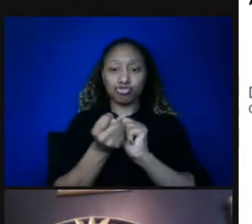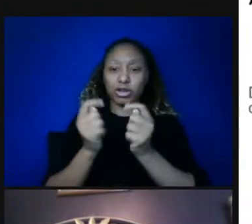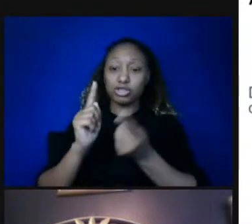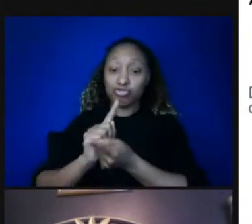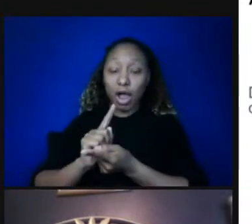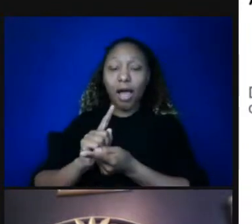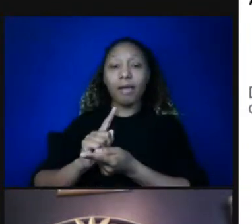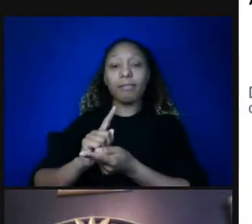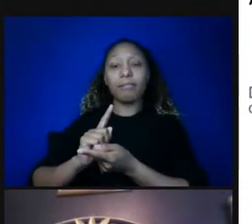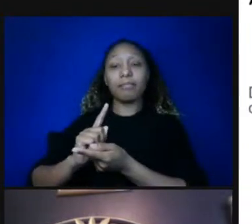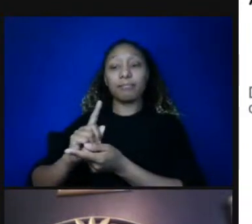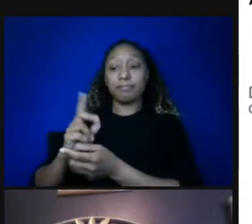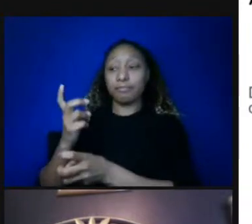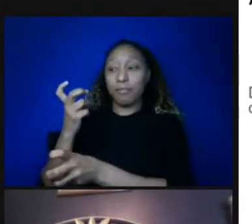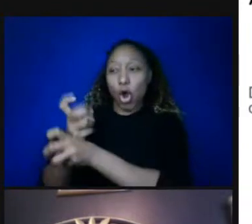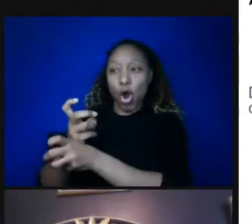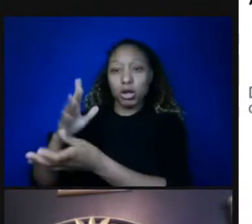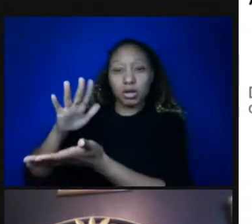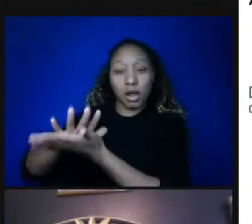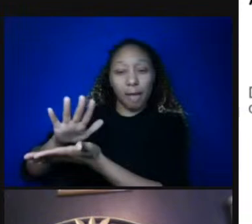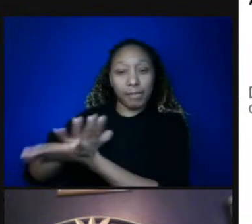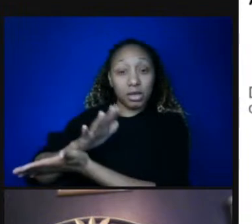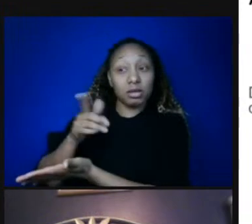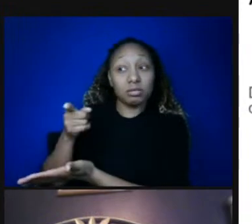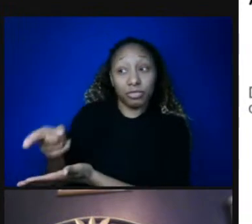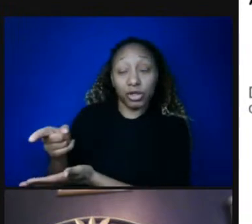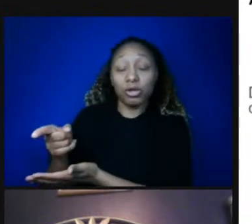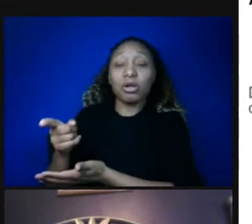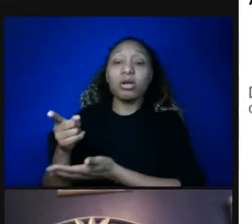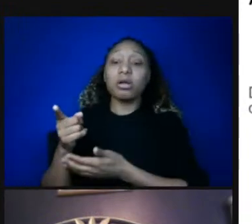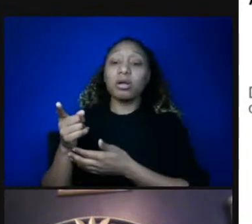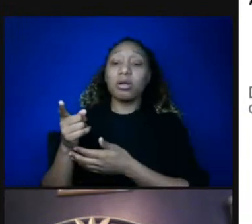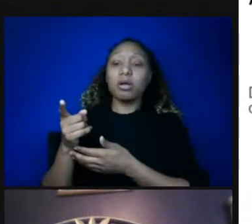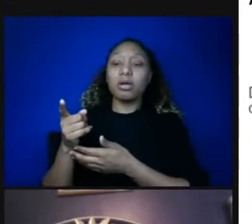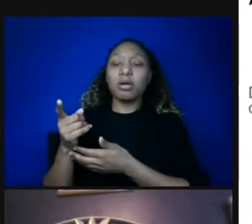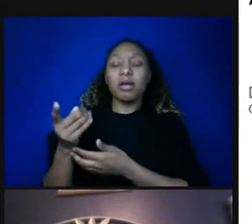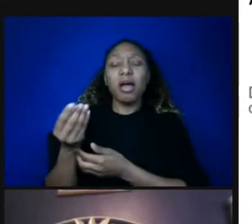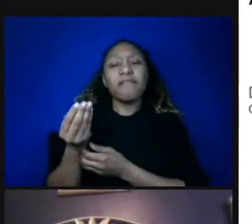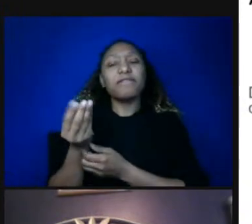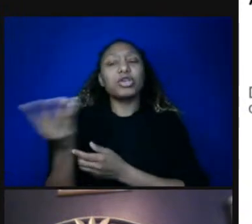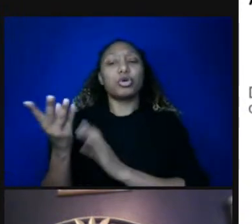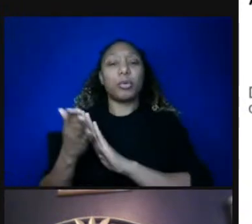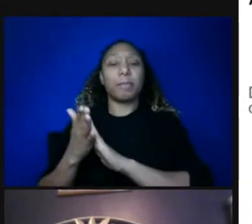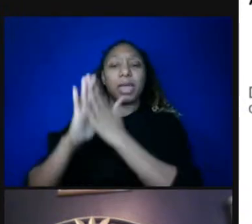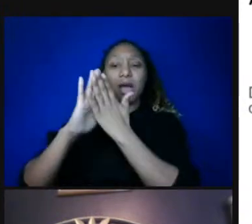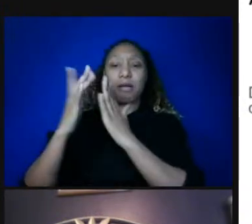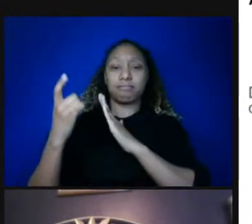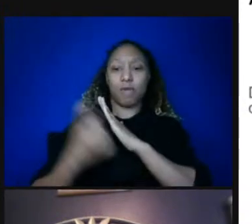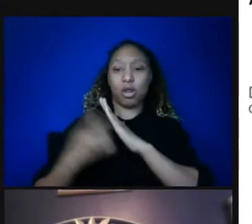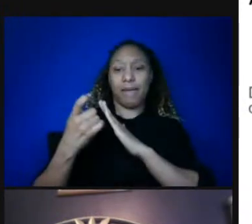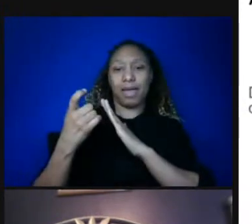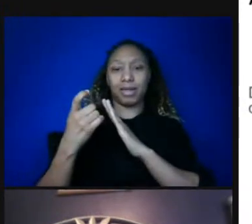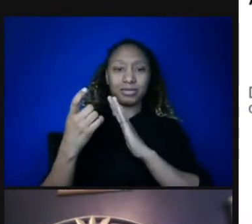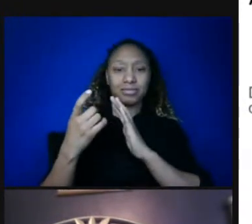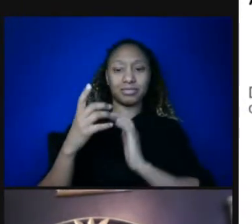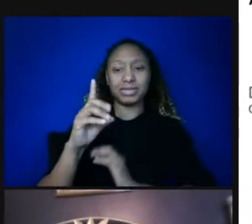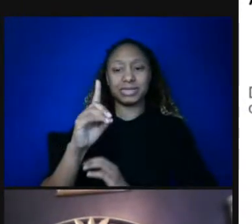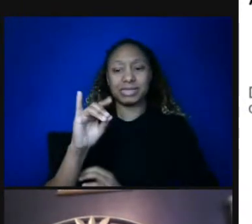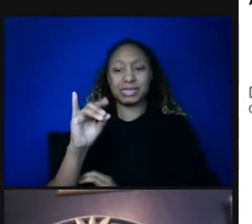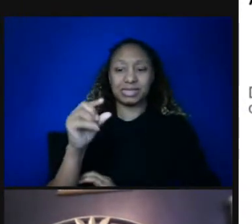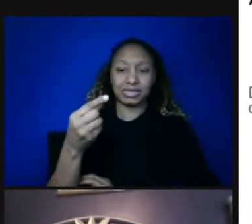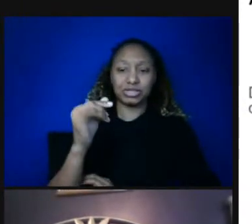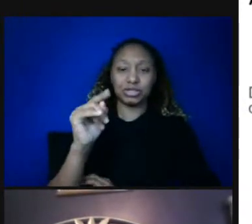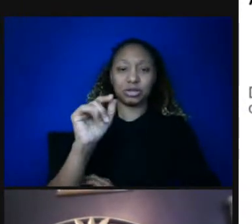hard copies. Those that had been digitized lived on servers and databases that were not easily